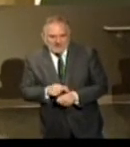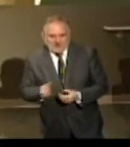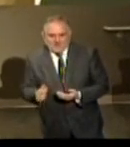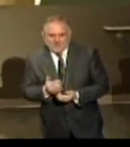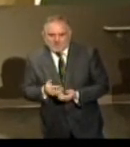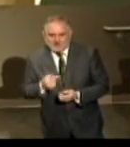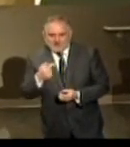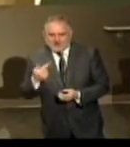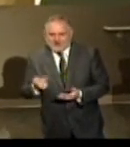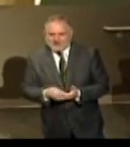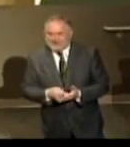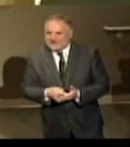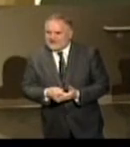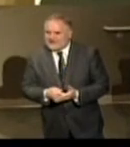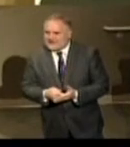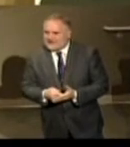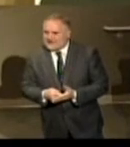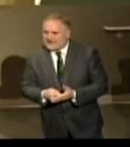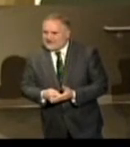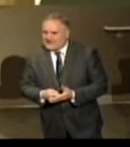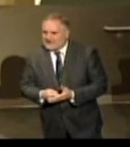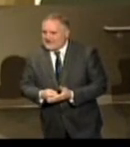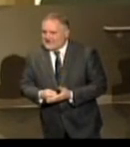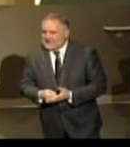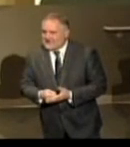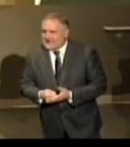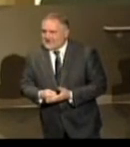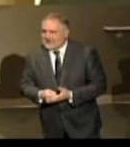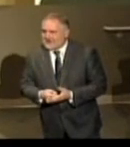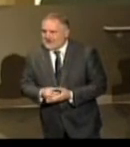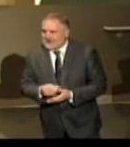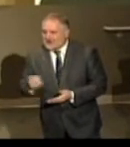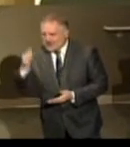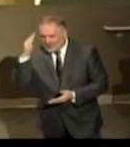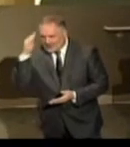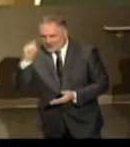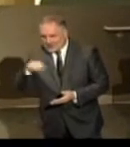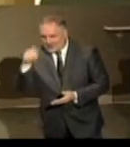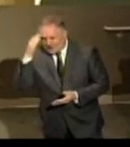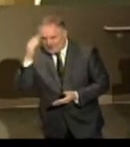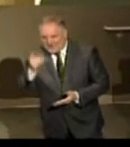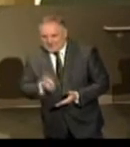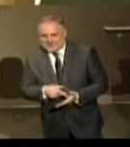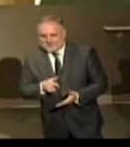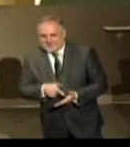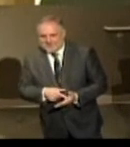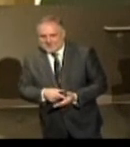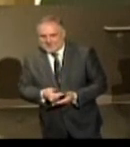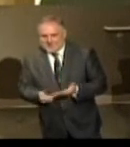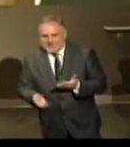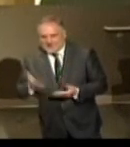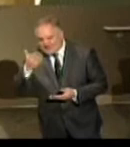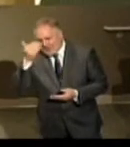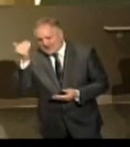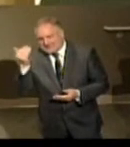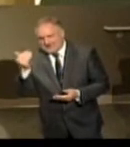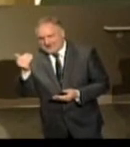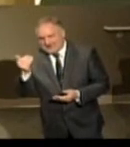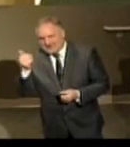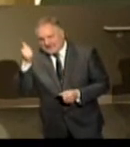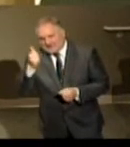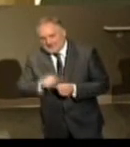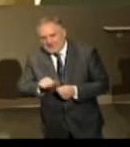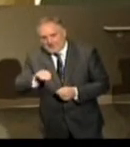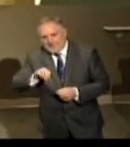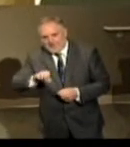let me just chase a rabbit for a second, okay? And you know this truth because I've told you before. Maybe you forgot it. Remember